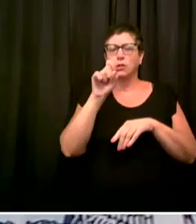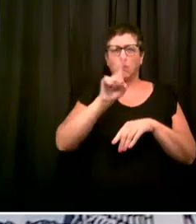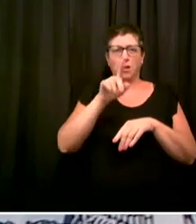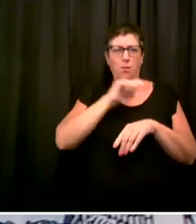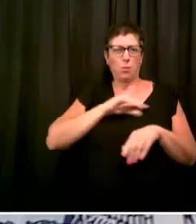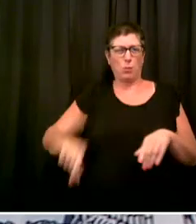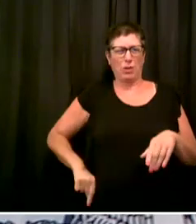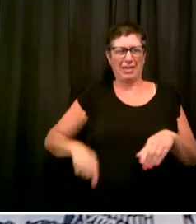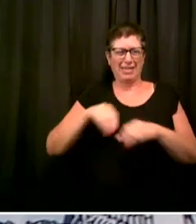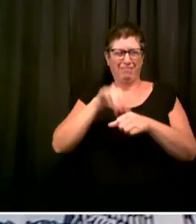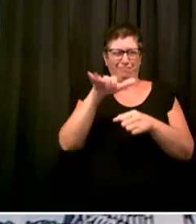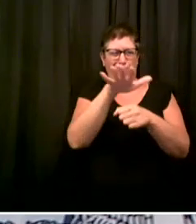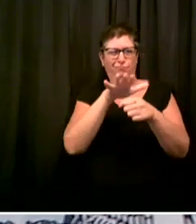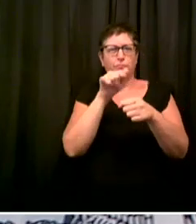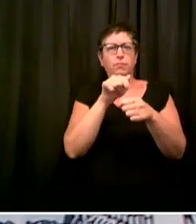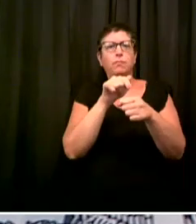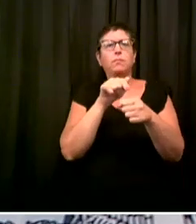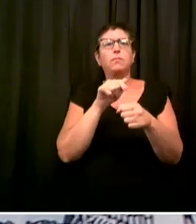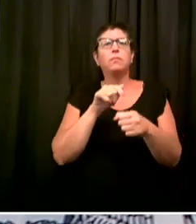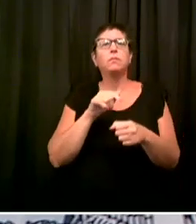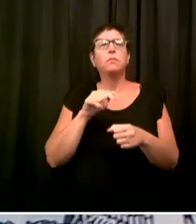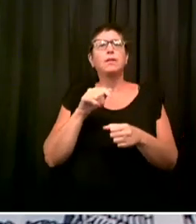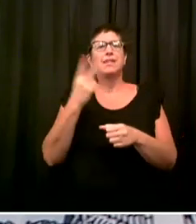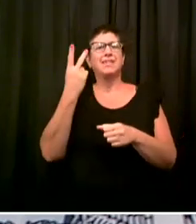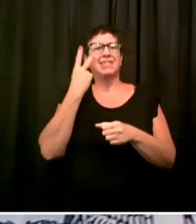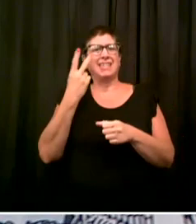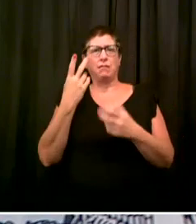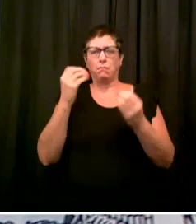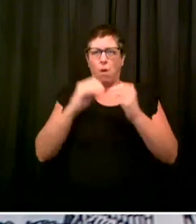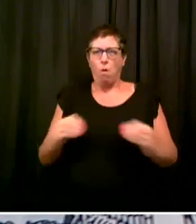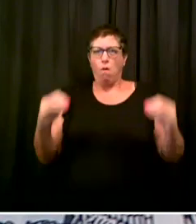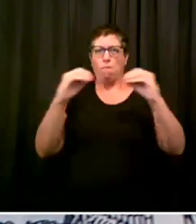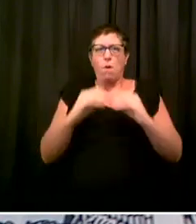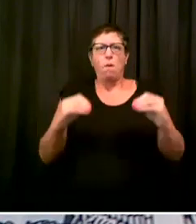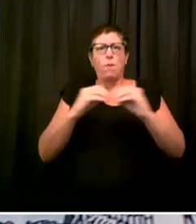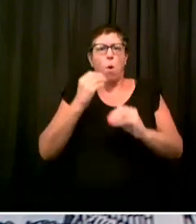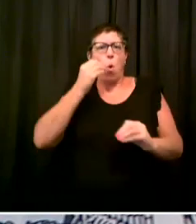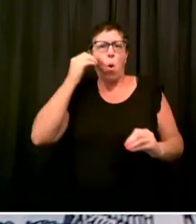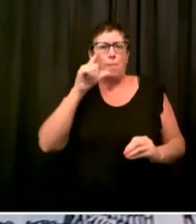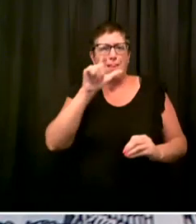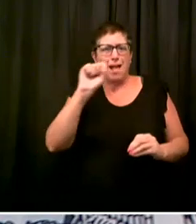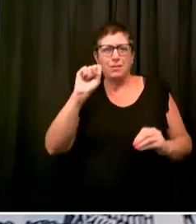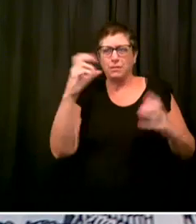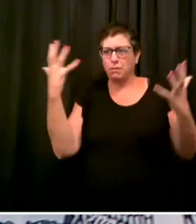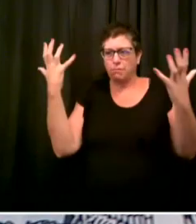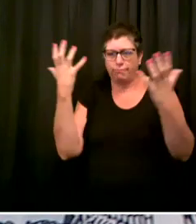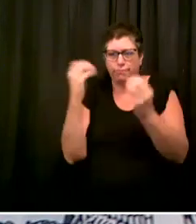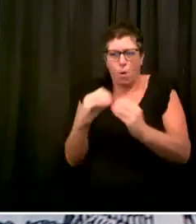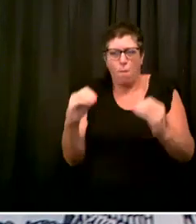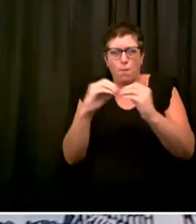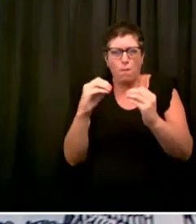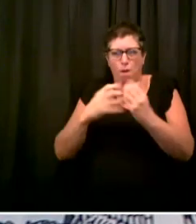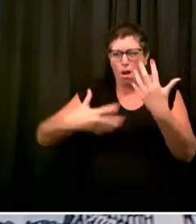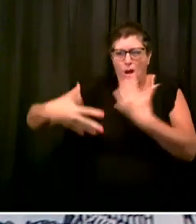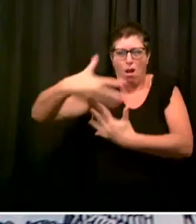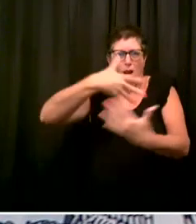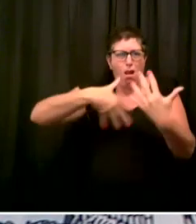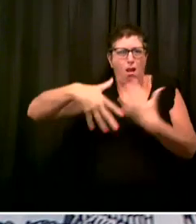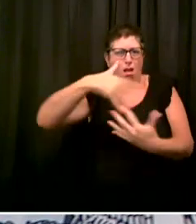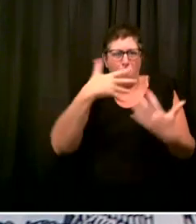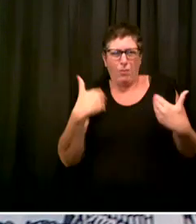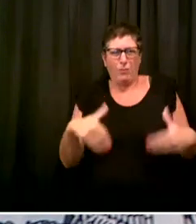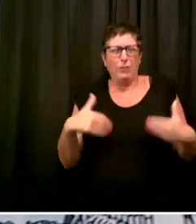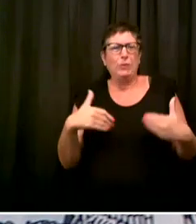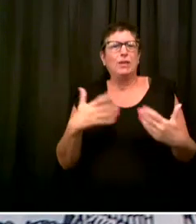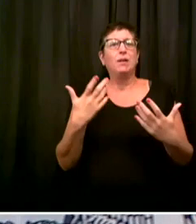April. 311 has been directing the complaints to the local precinct, but the precinct says they don't have their homeless